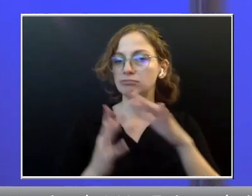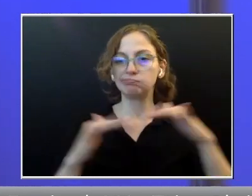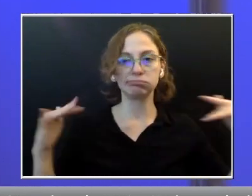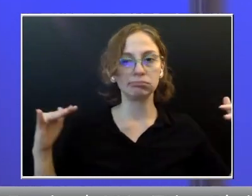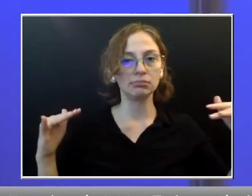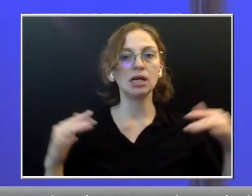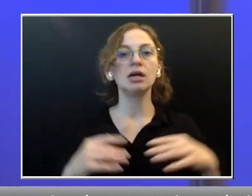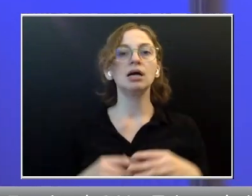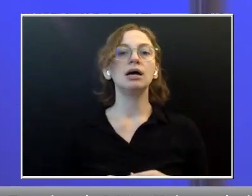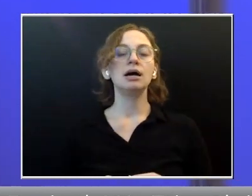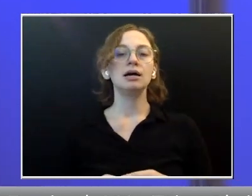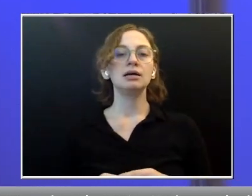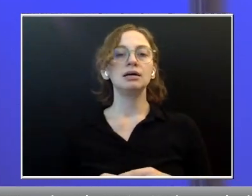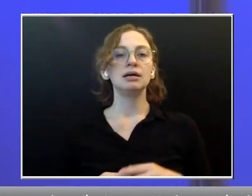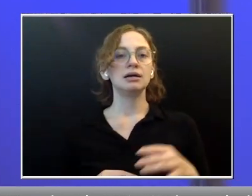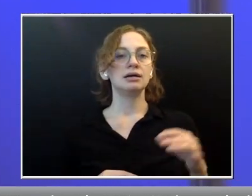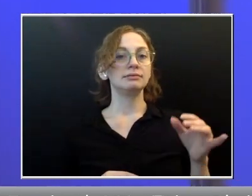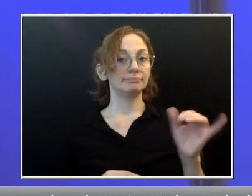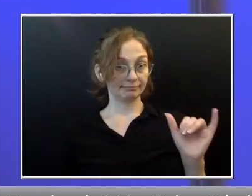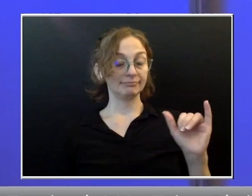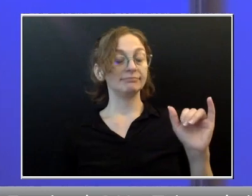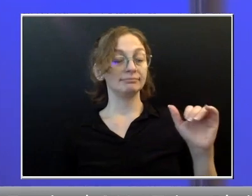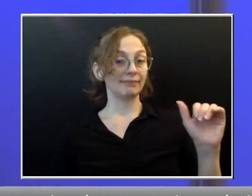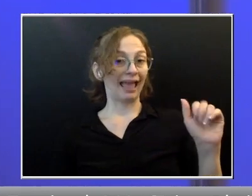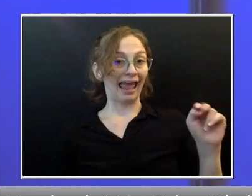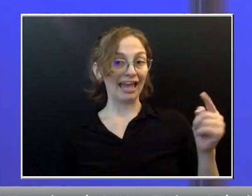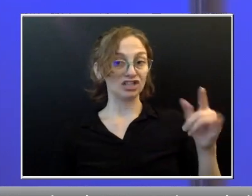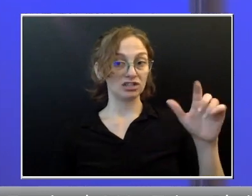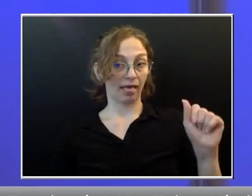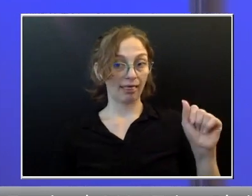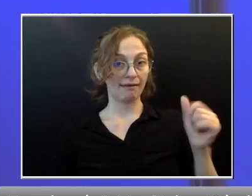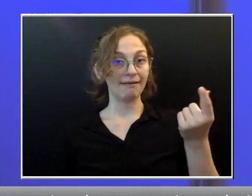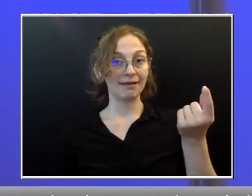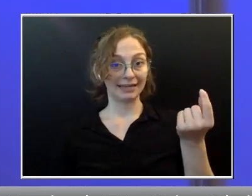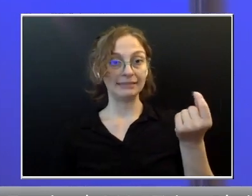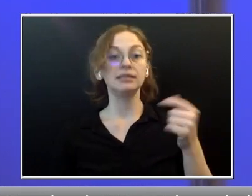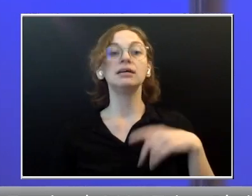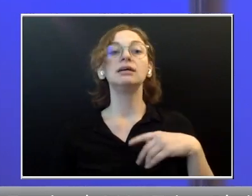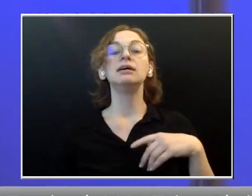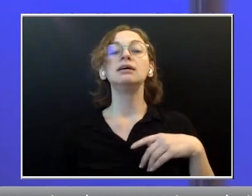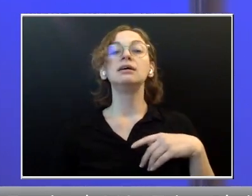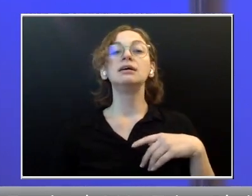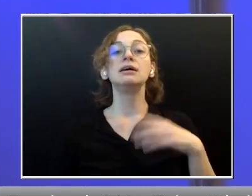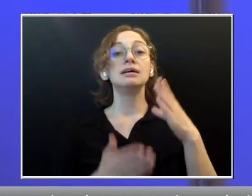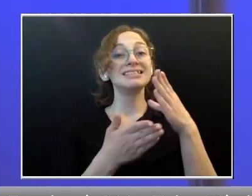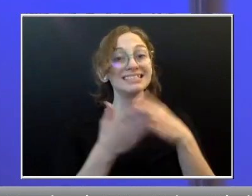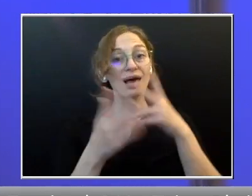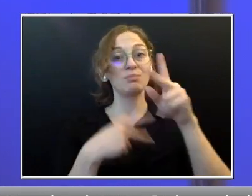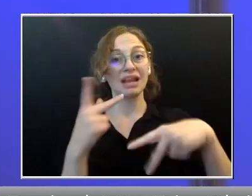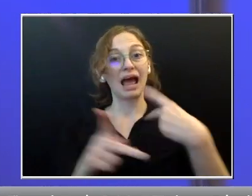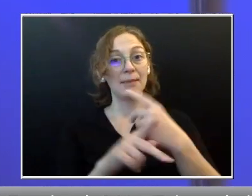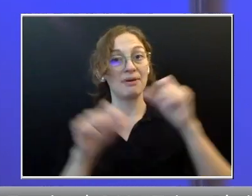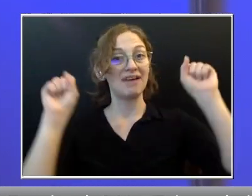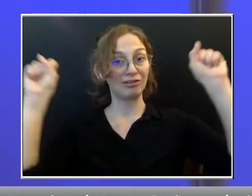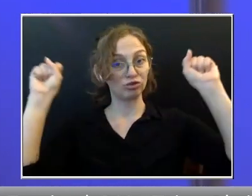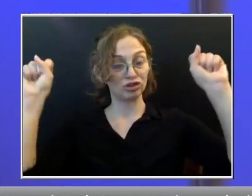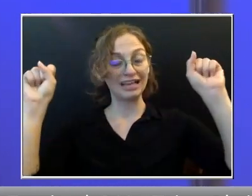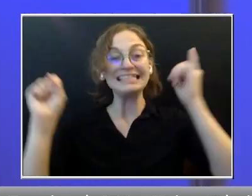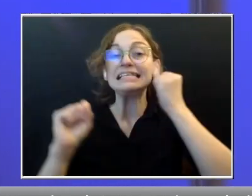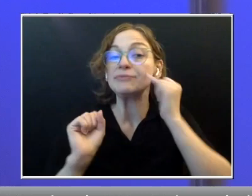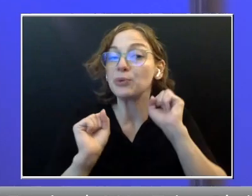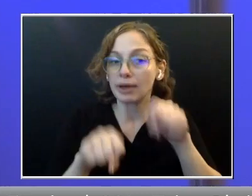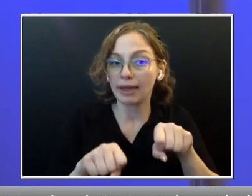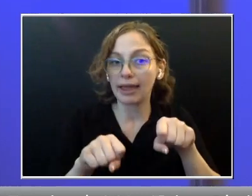Just like Angela did, exercise, some type of exercise is good if you can during your cancer treatment